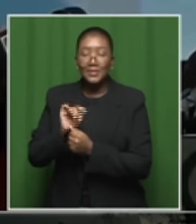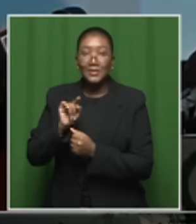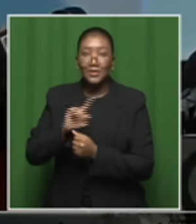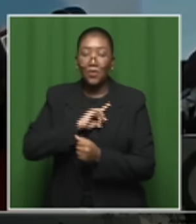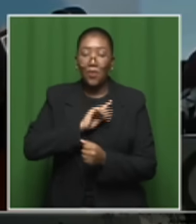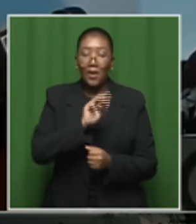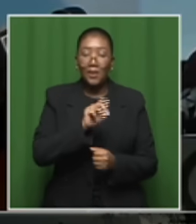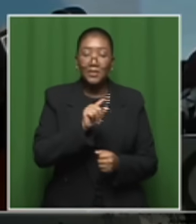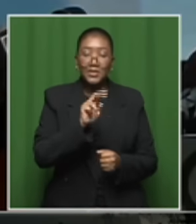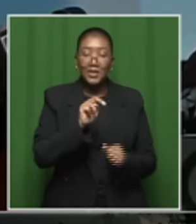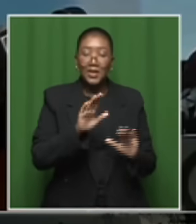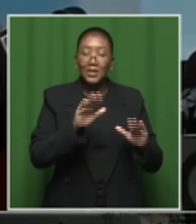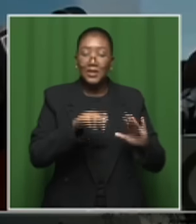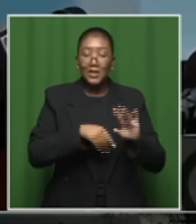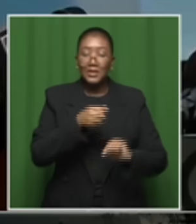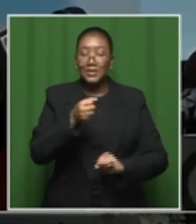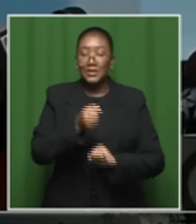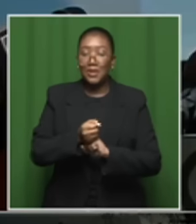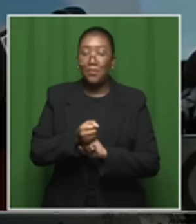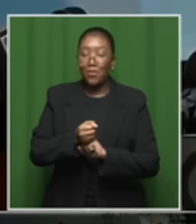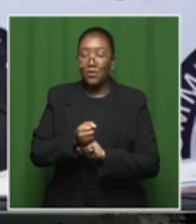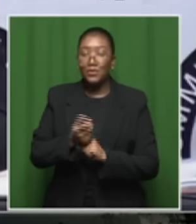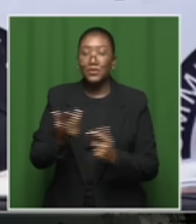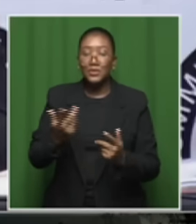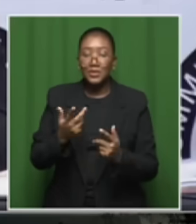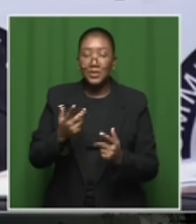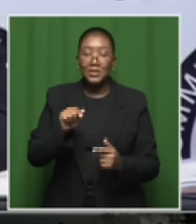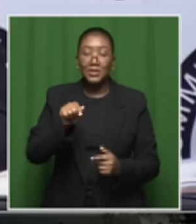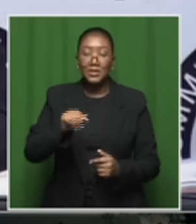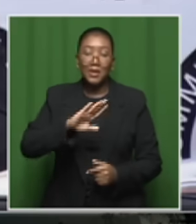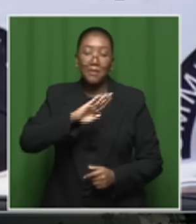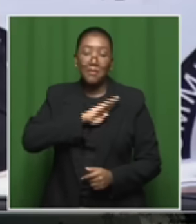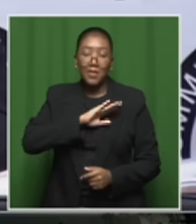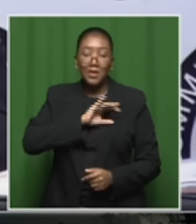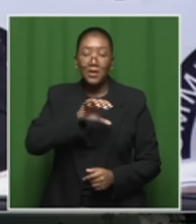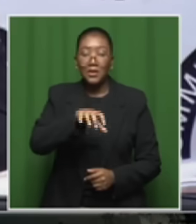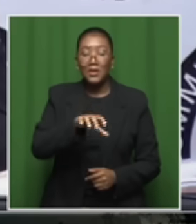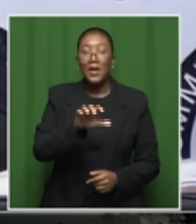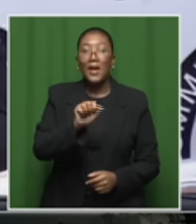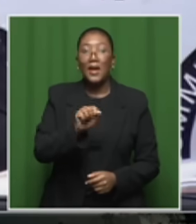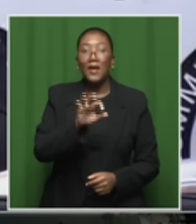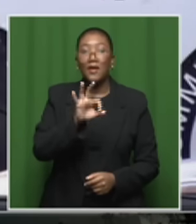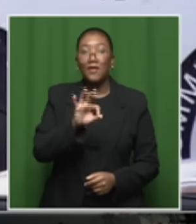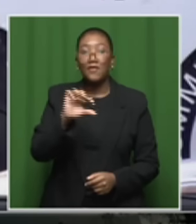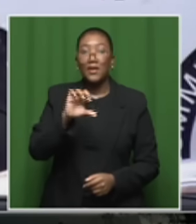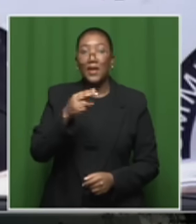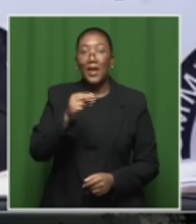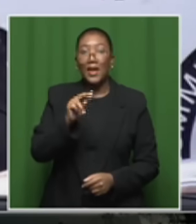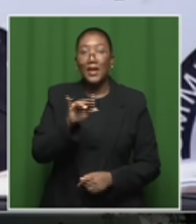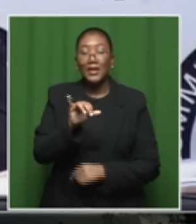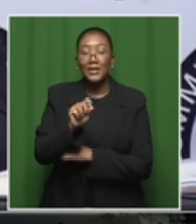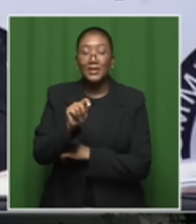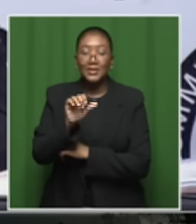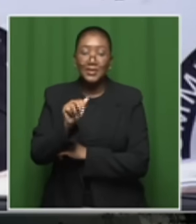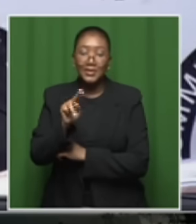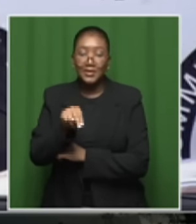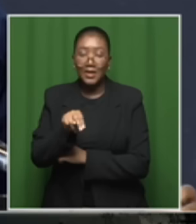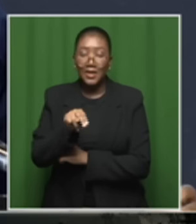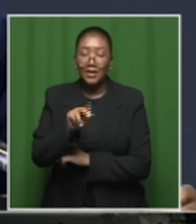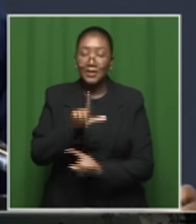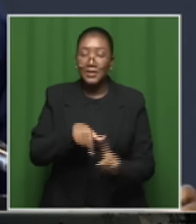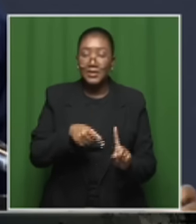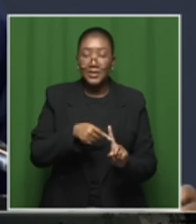by supporting militant groups in Afghanistan, including the Taliban. I mean, those are some of the allegations hanging over them, and he is the chairman of the board there.